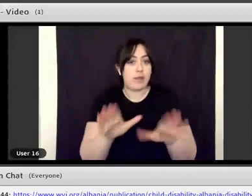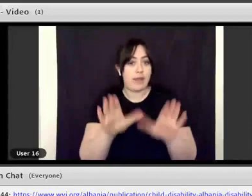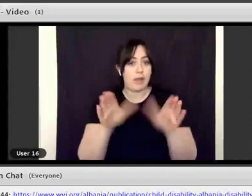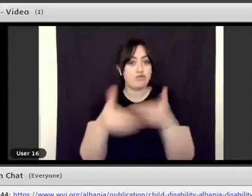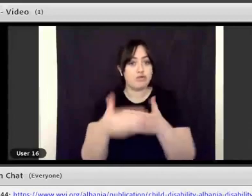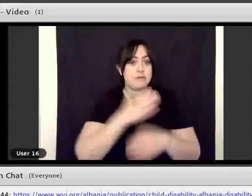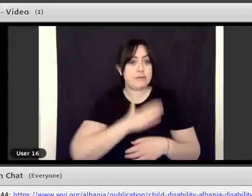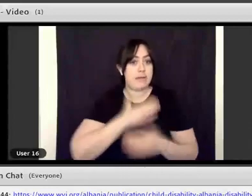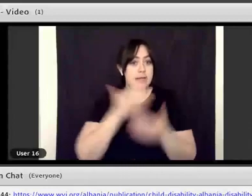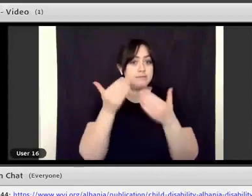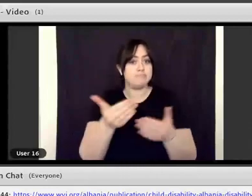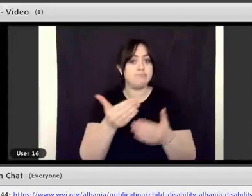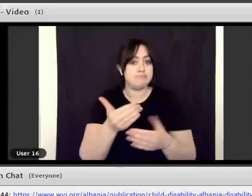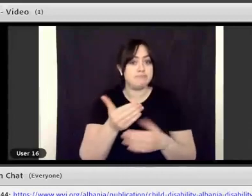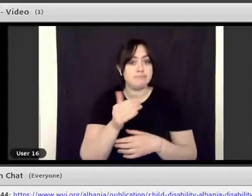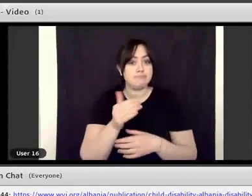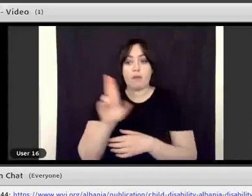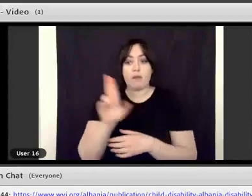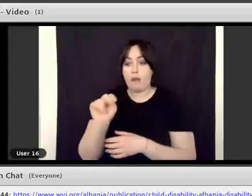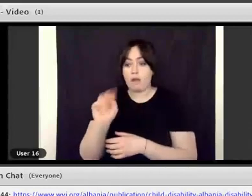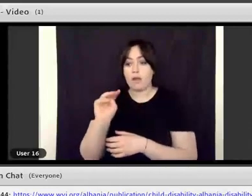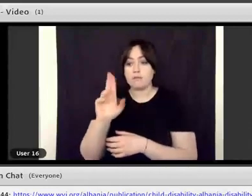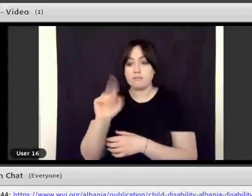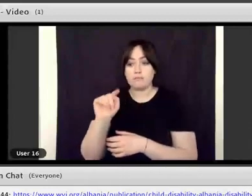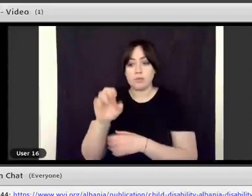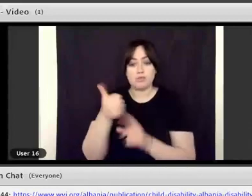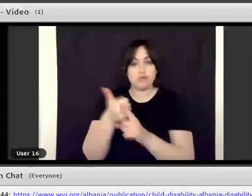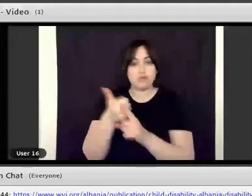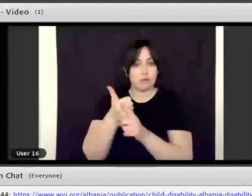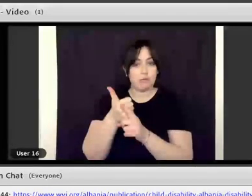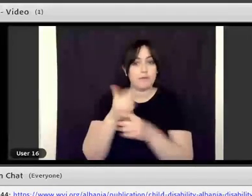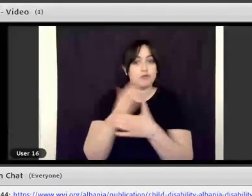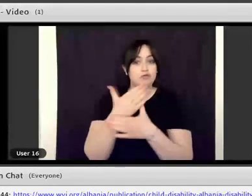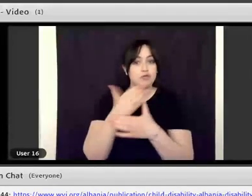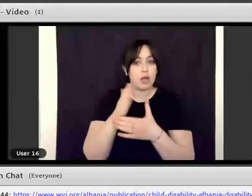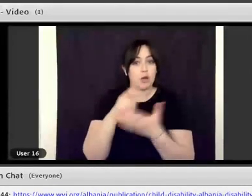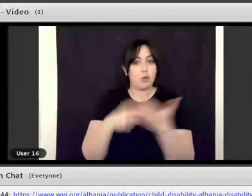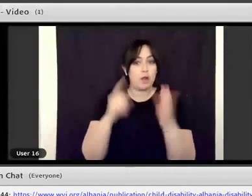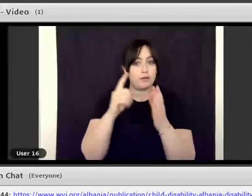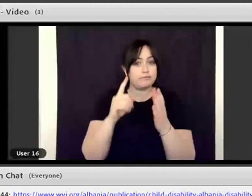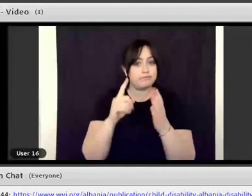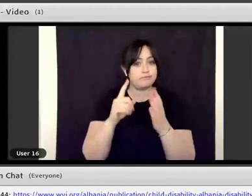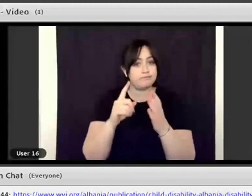mute and share anything that came up in.